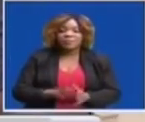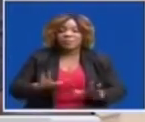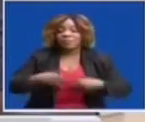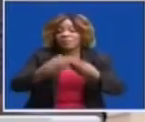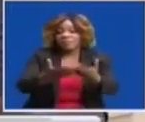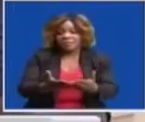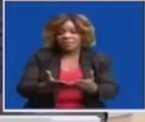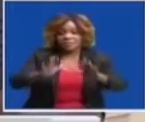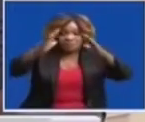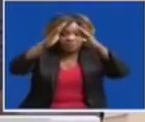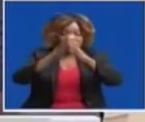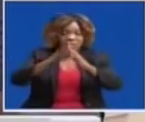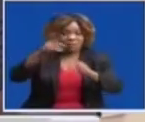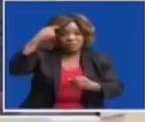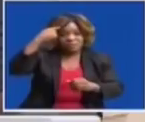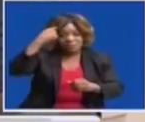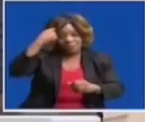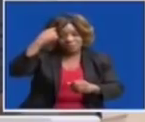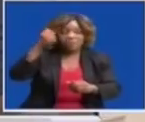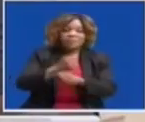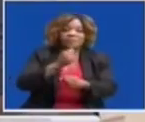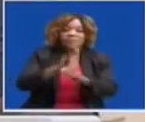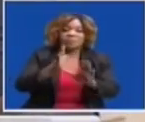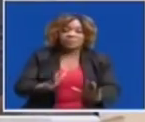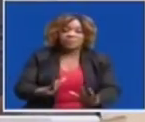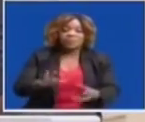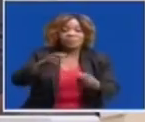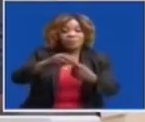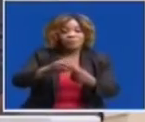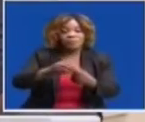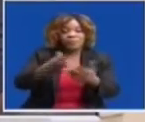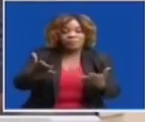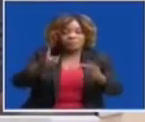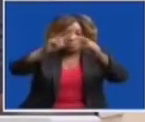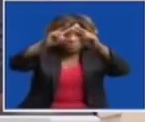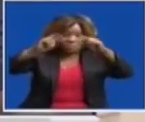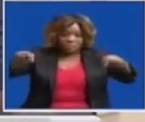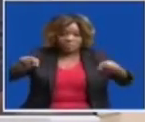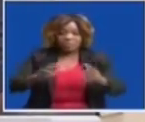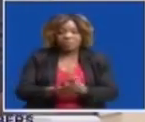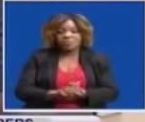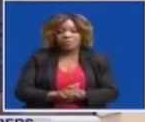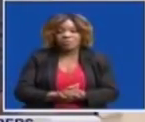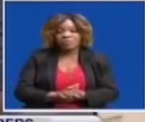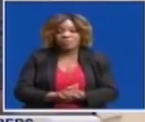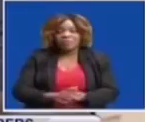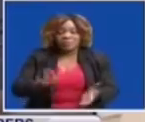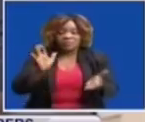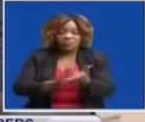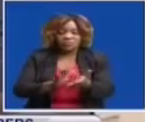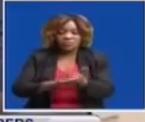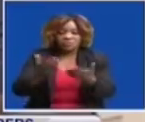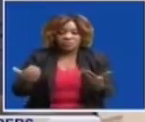servants accommodation, more especially in the rural areas at government in structures such as schools.